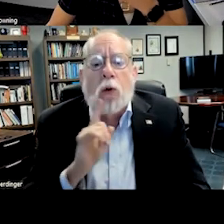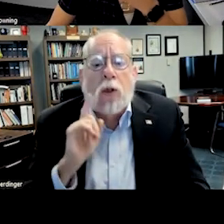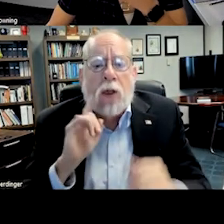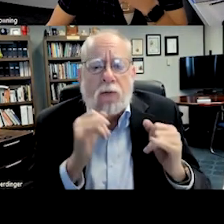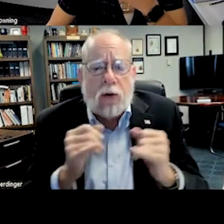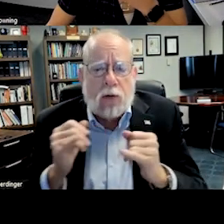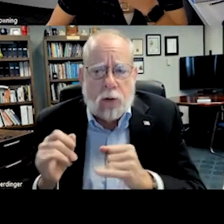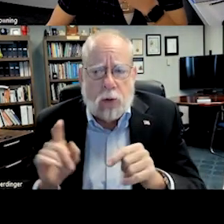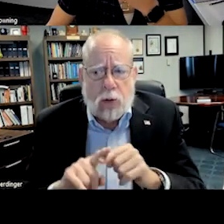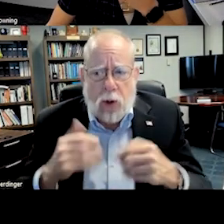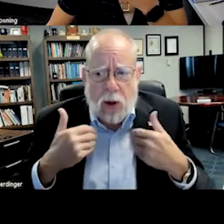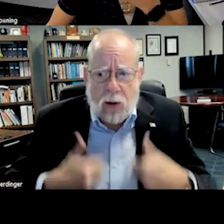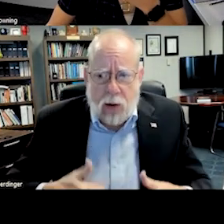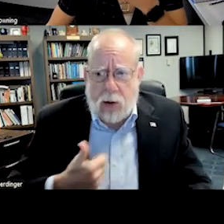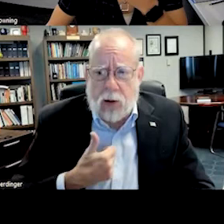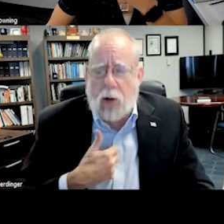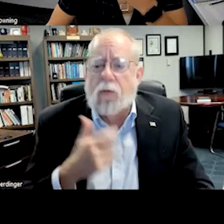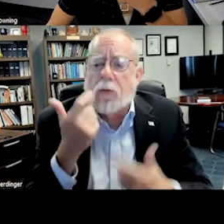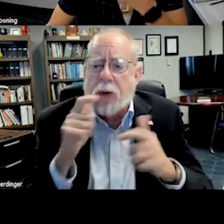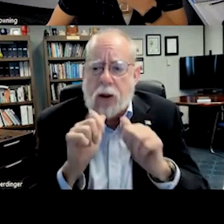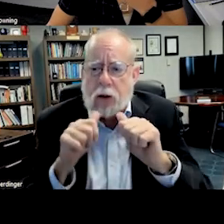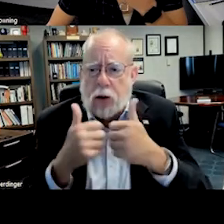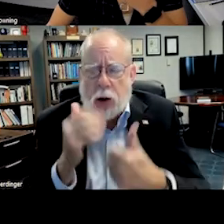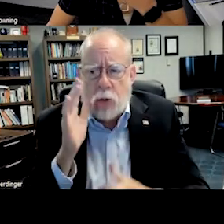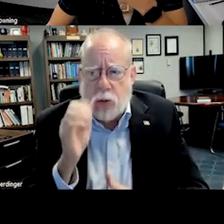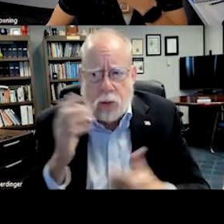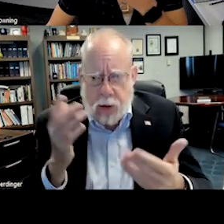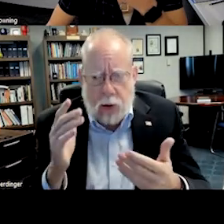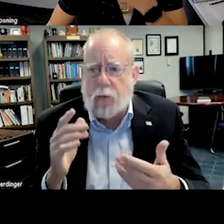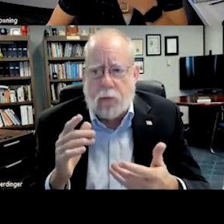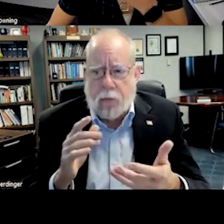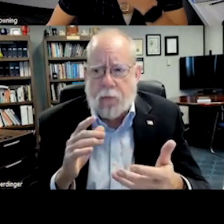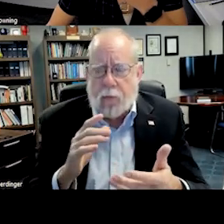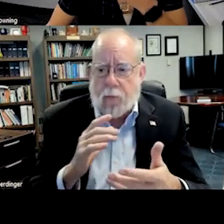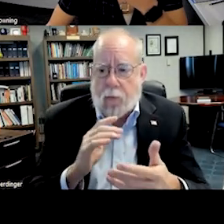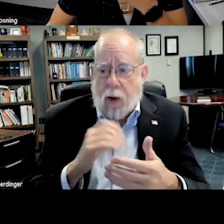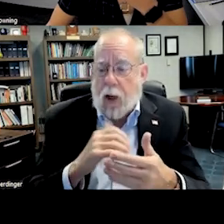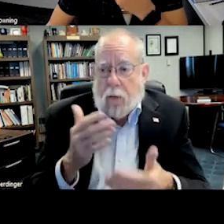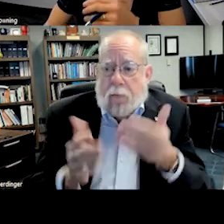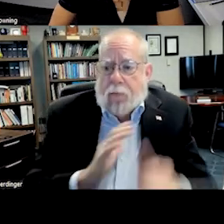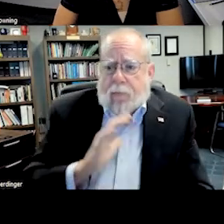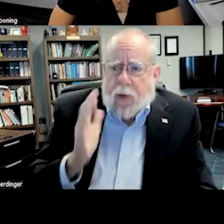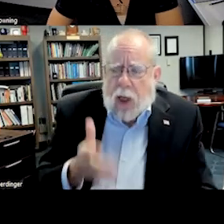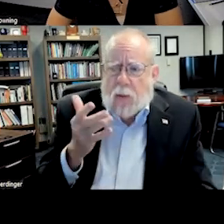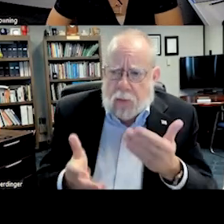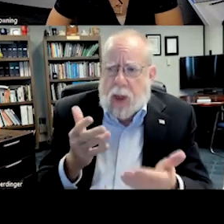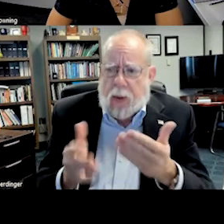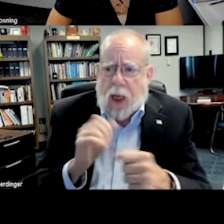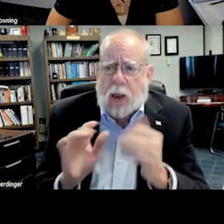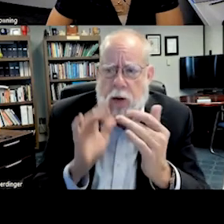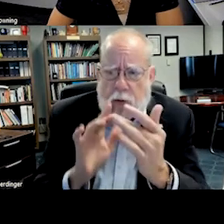that work and all those challenges for deaf individuals to have, like myself, to have that